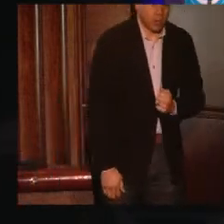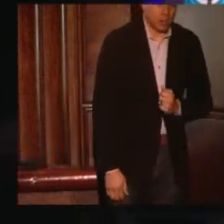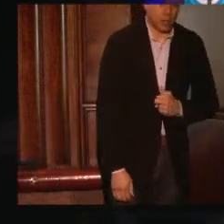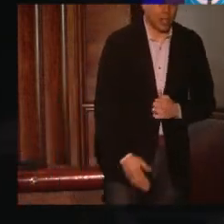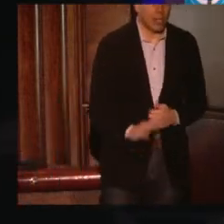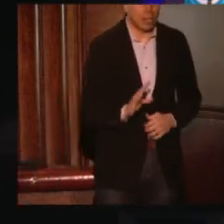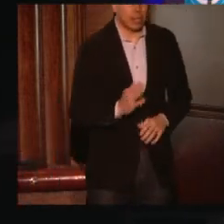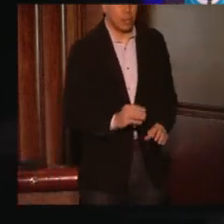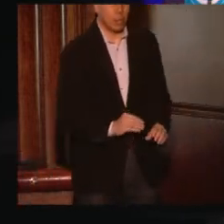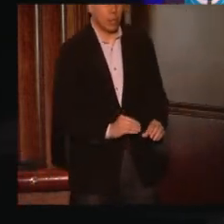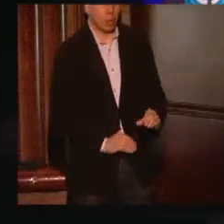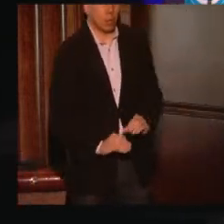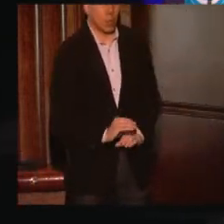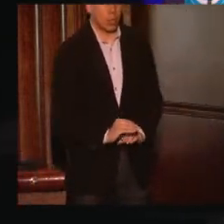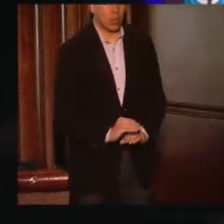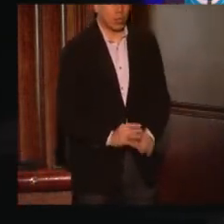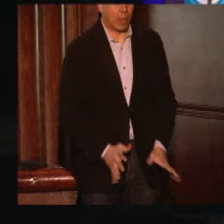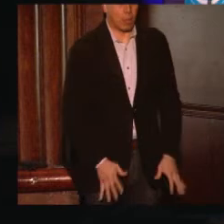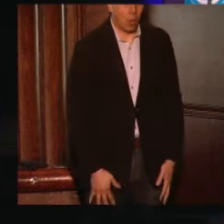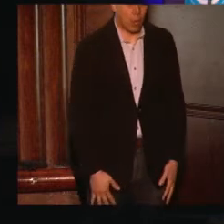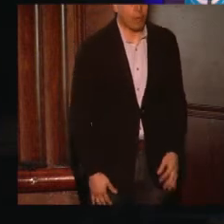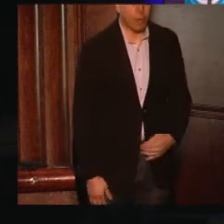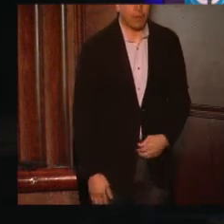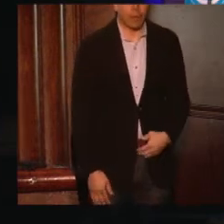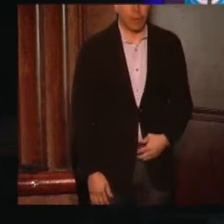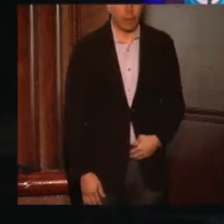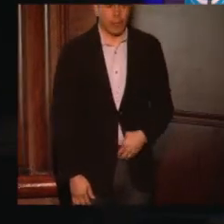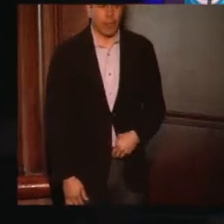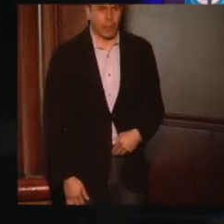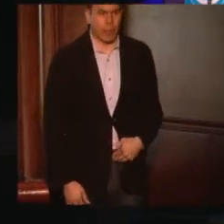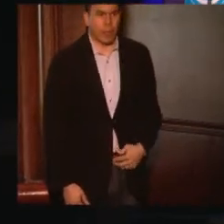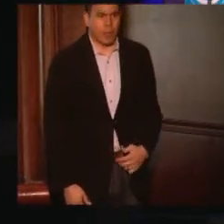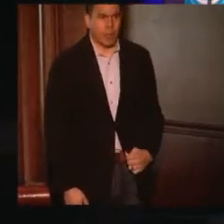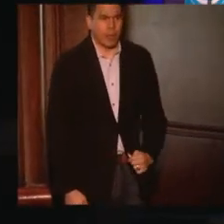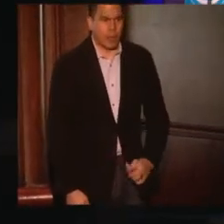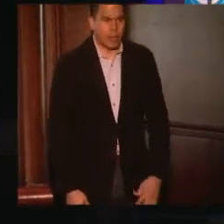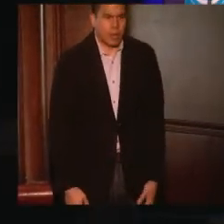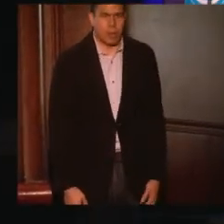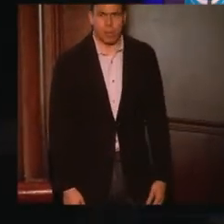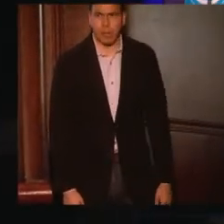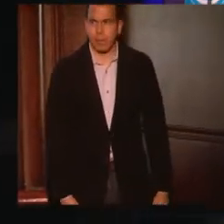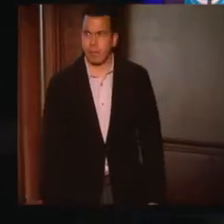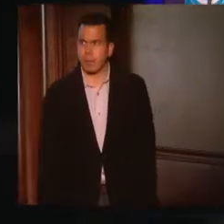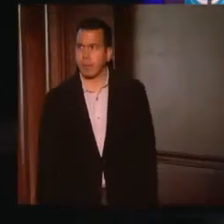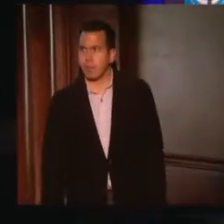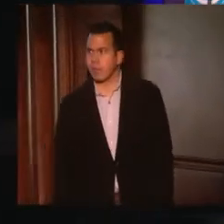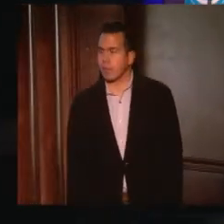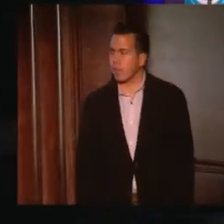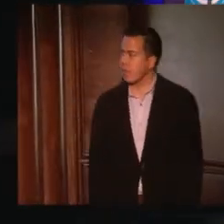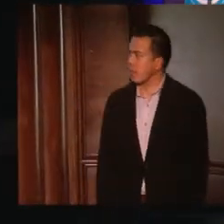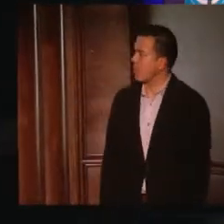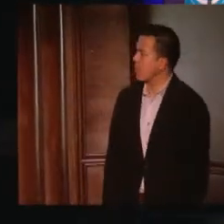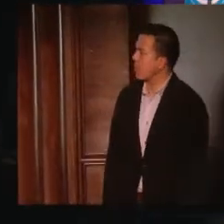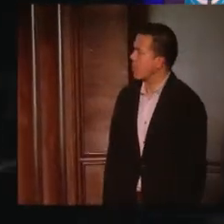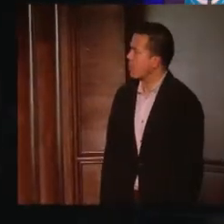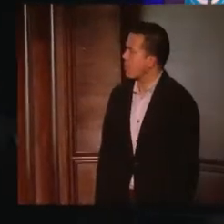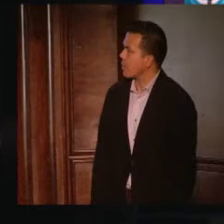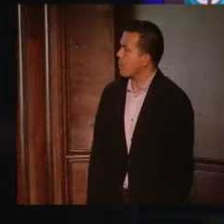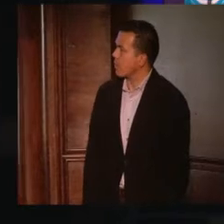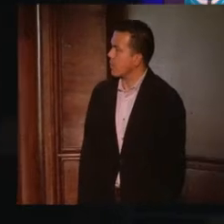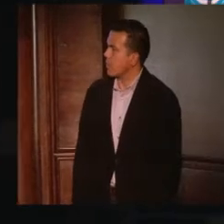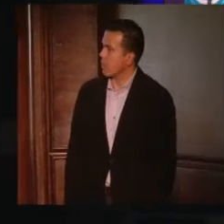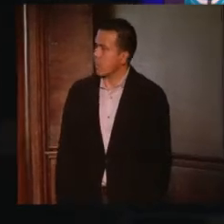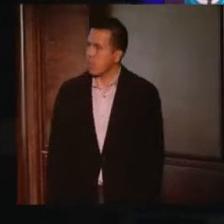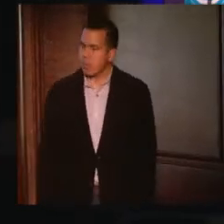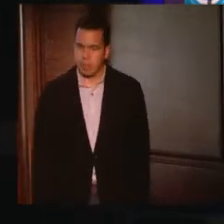Enrica Porcari, chief information officer at the World Food Program, and Ben Siegel, global social impact